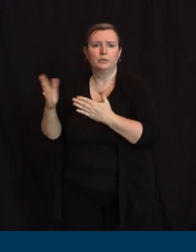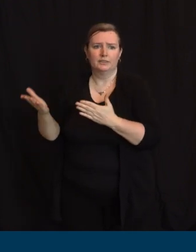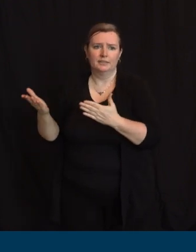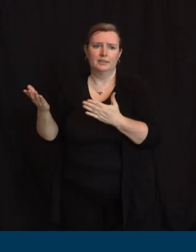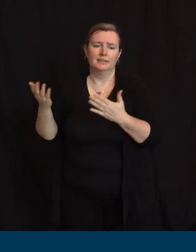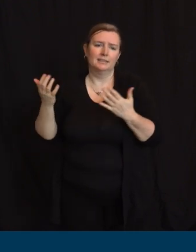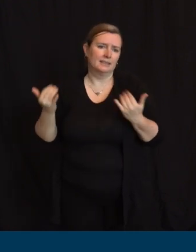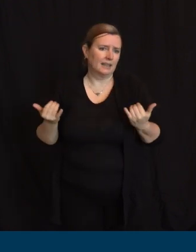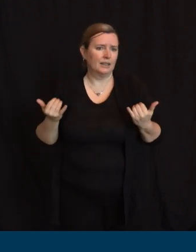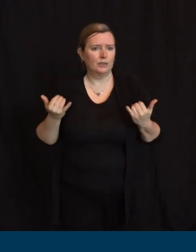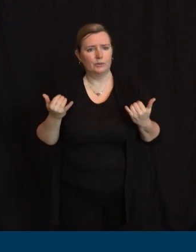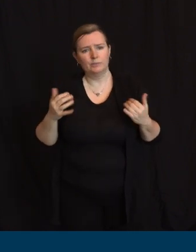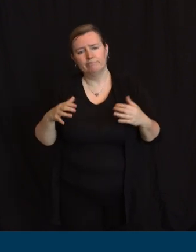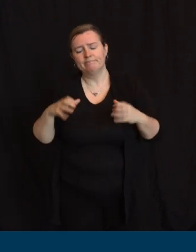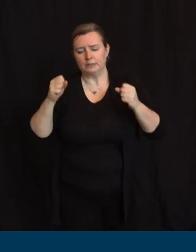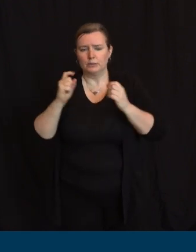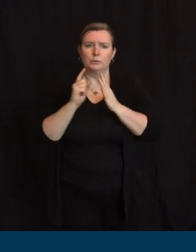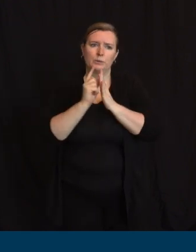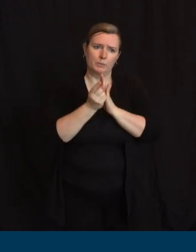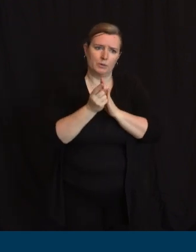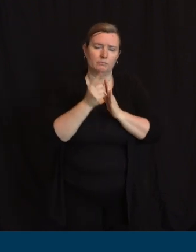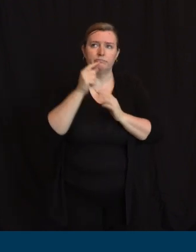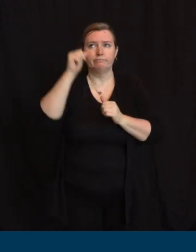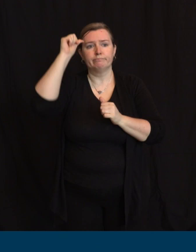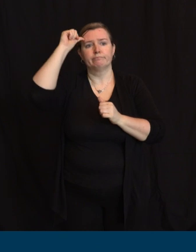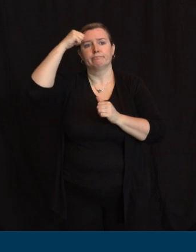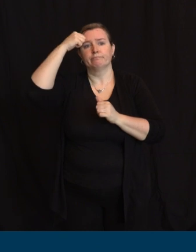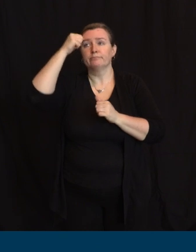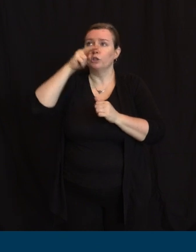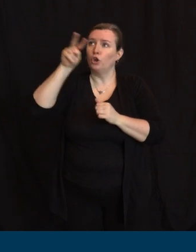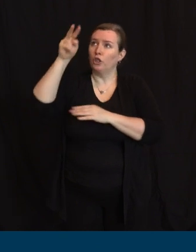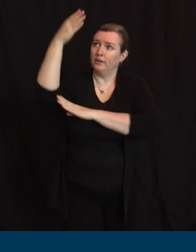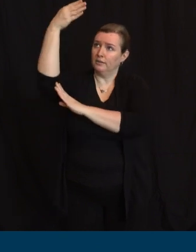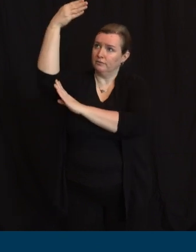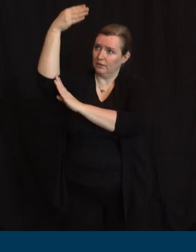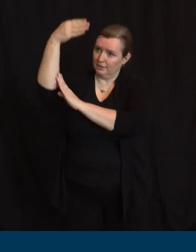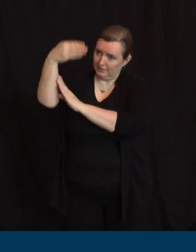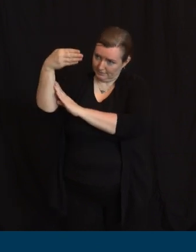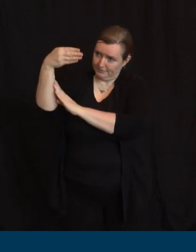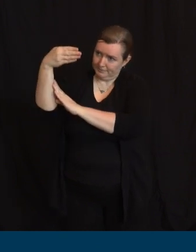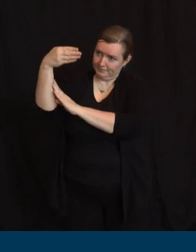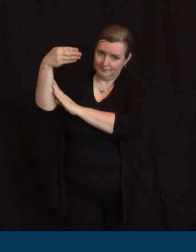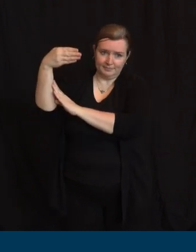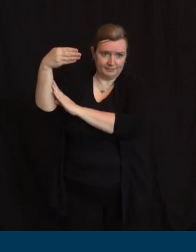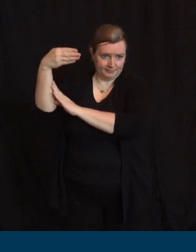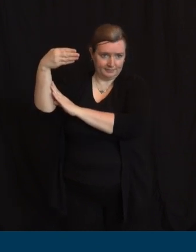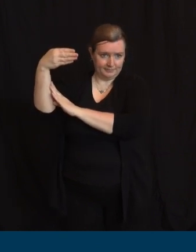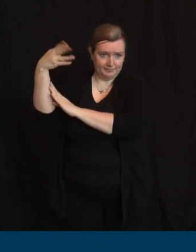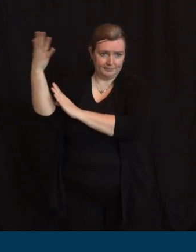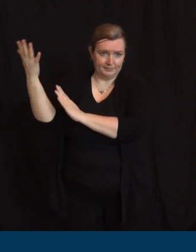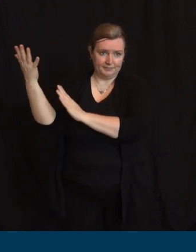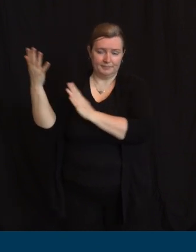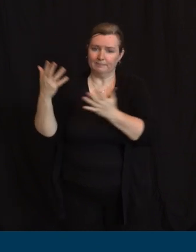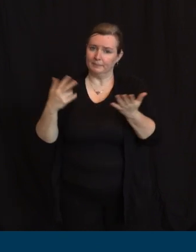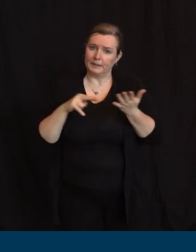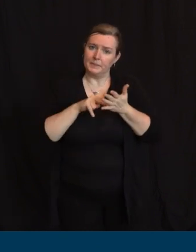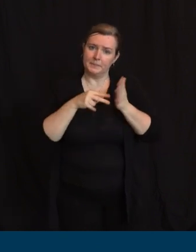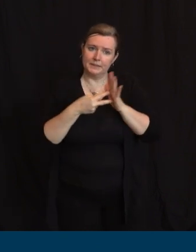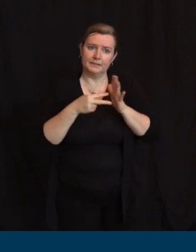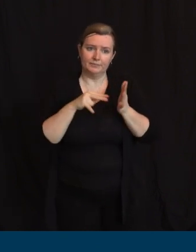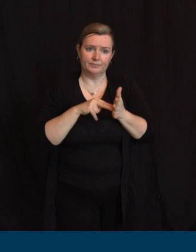remember and we look to our flags flying at half-staff. This is the ultimate toll of